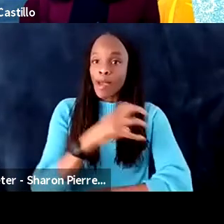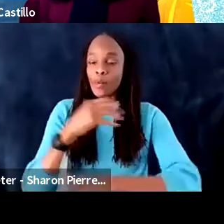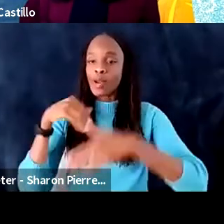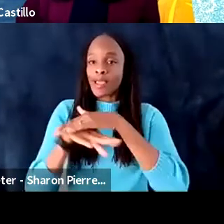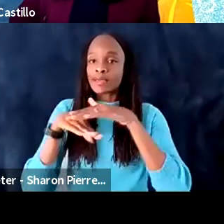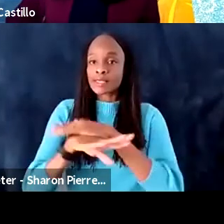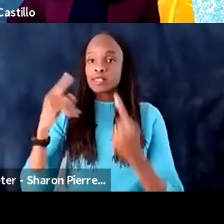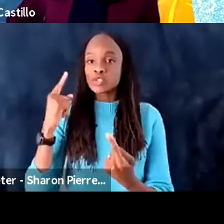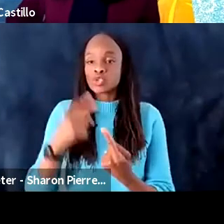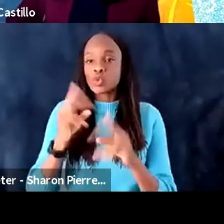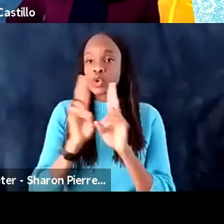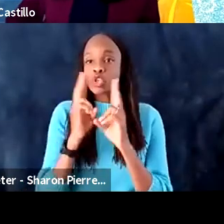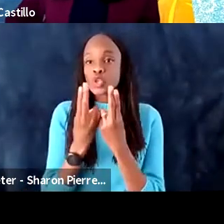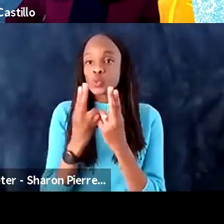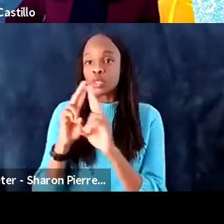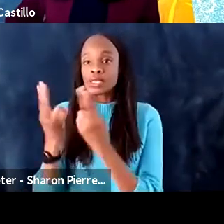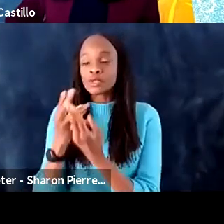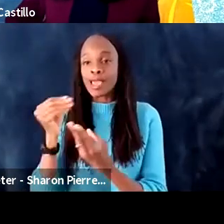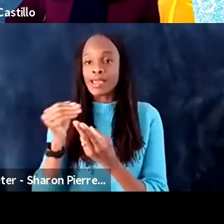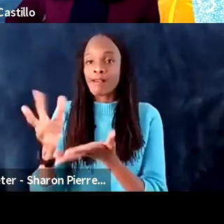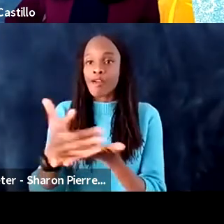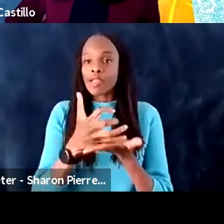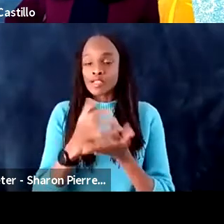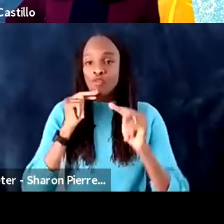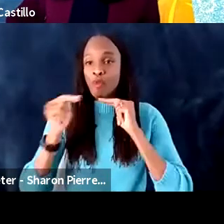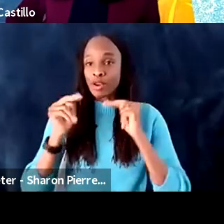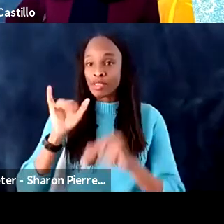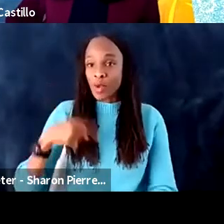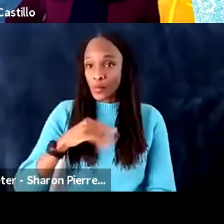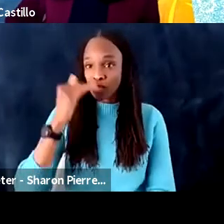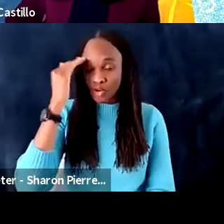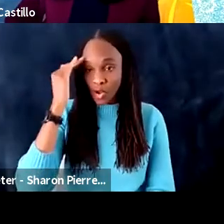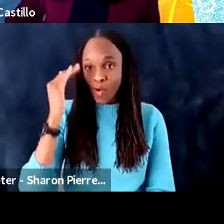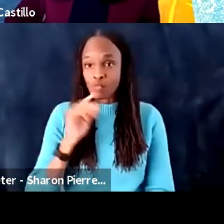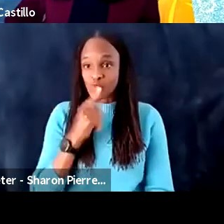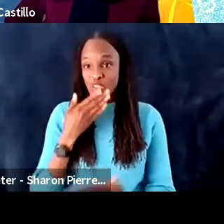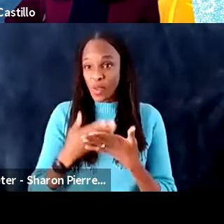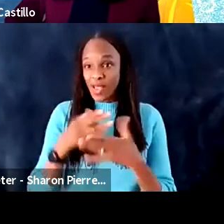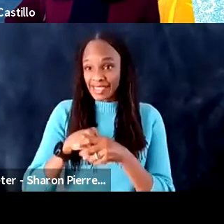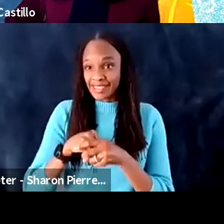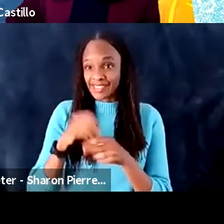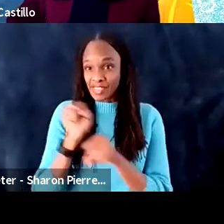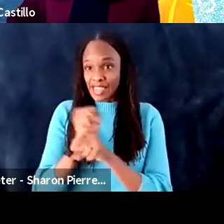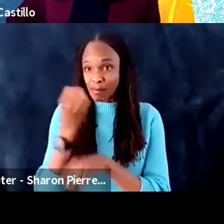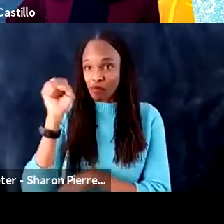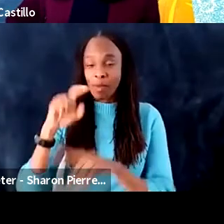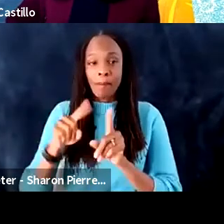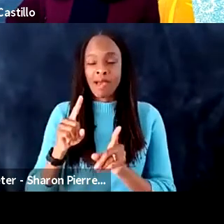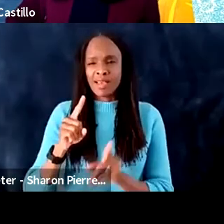to unions and collective bargaining that we know so well in the labor movement, but that is rarely seen in